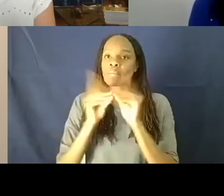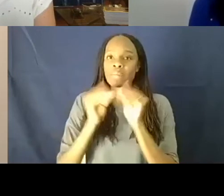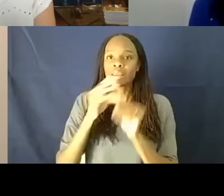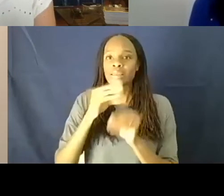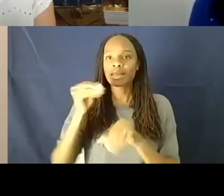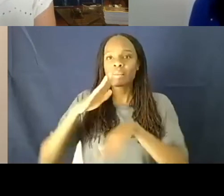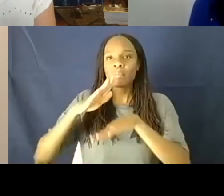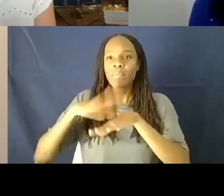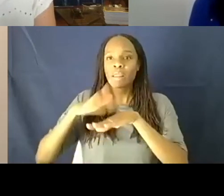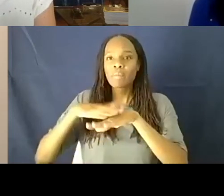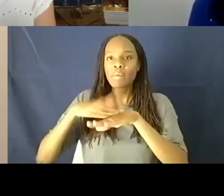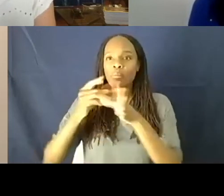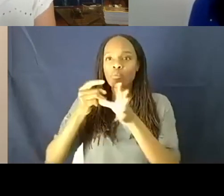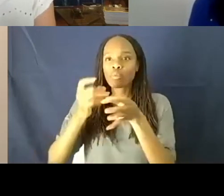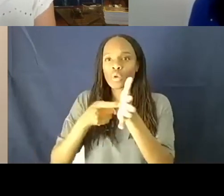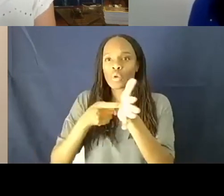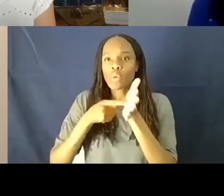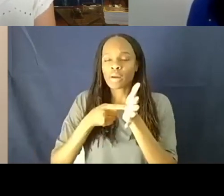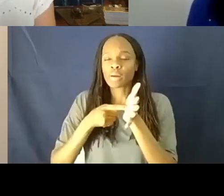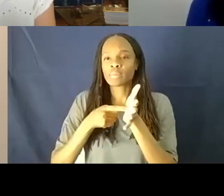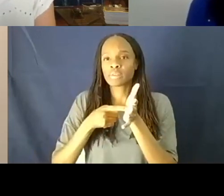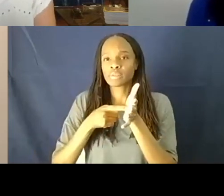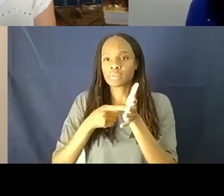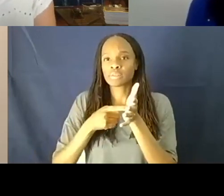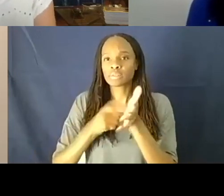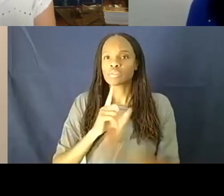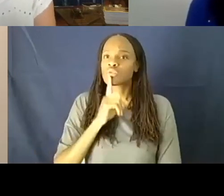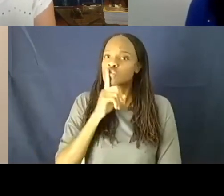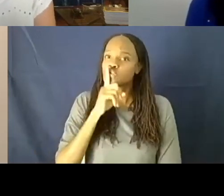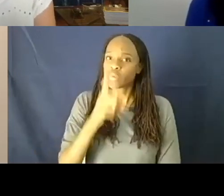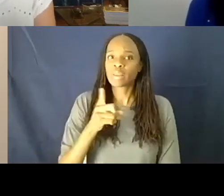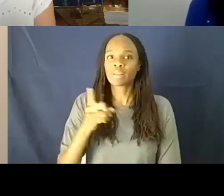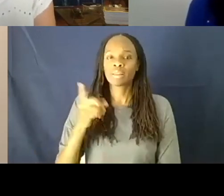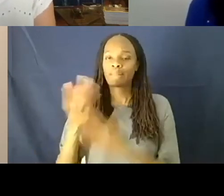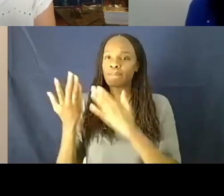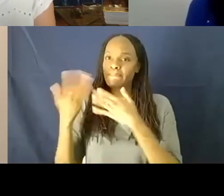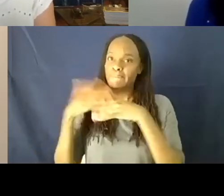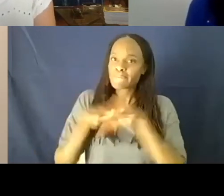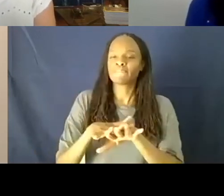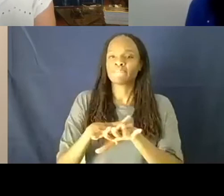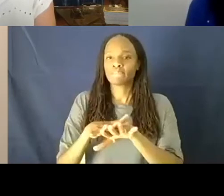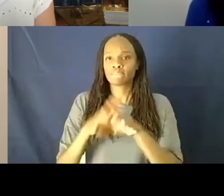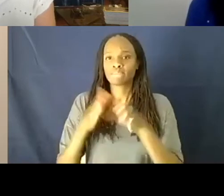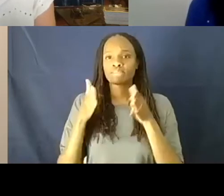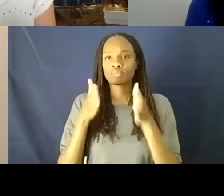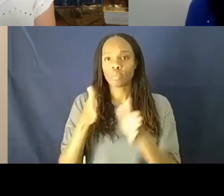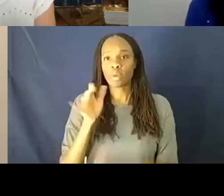and really integrating it into the way that,